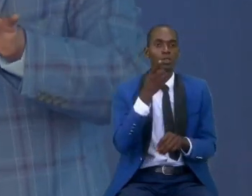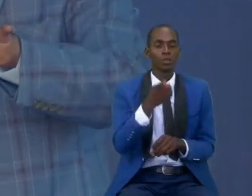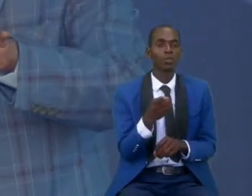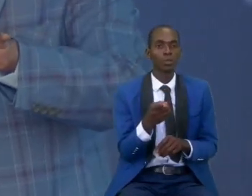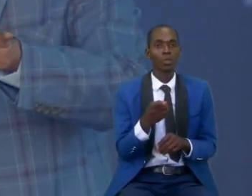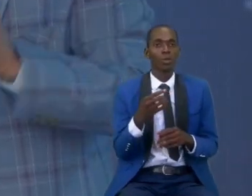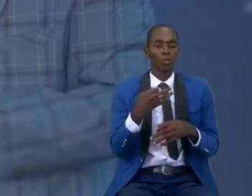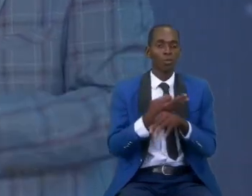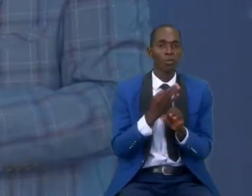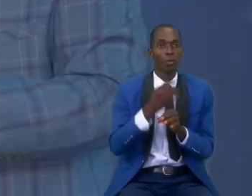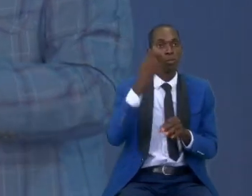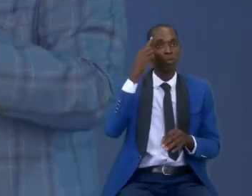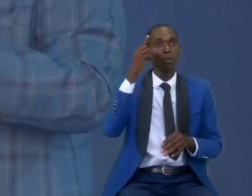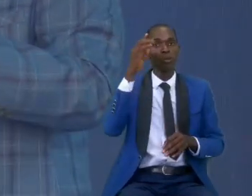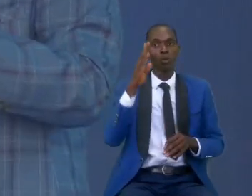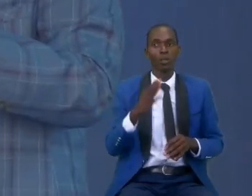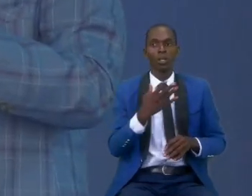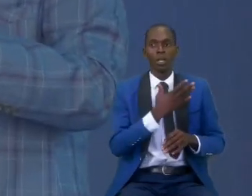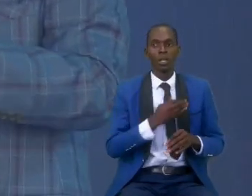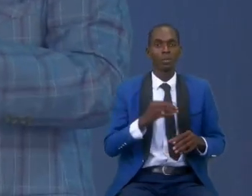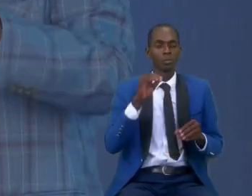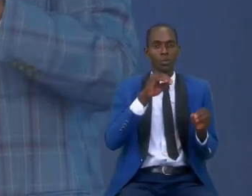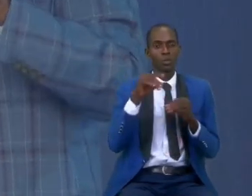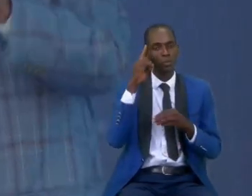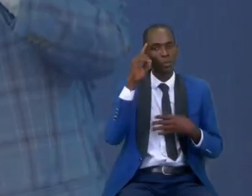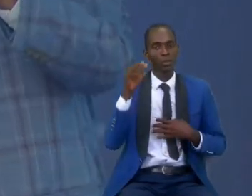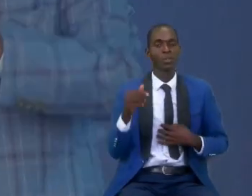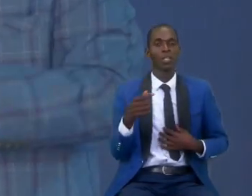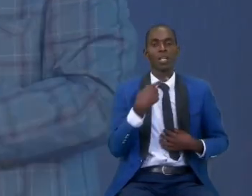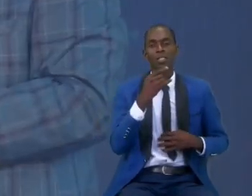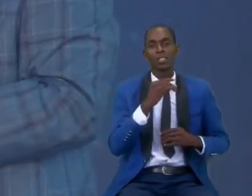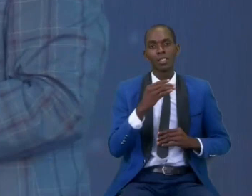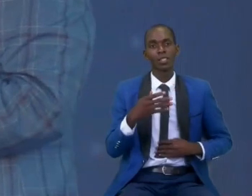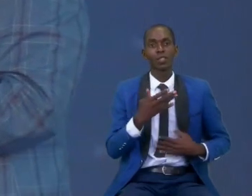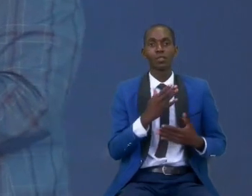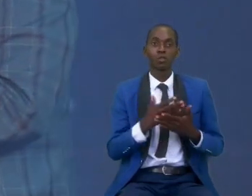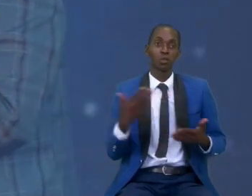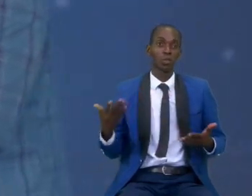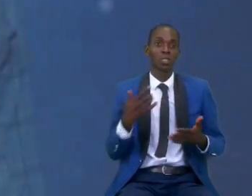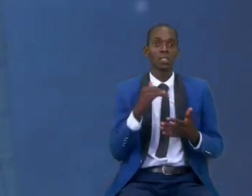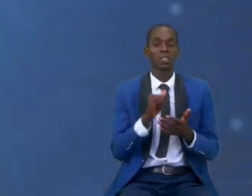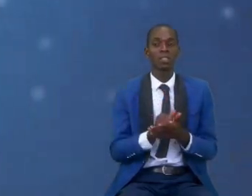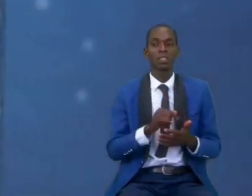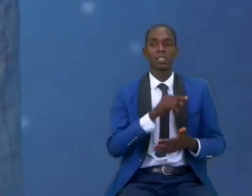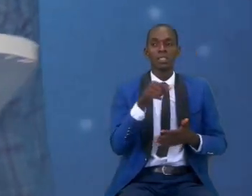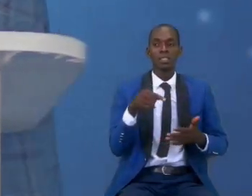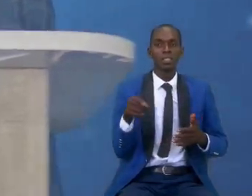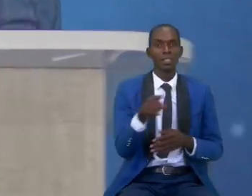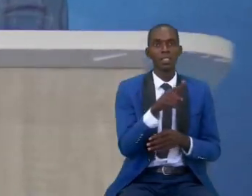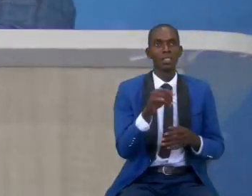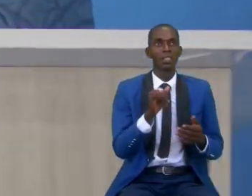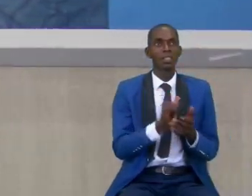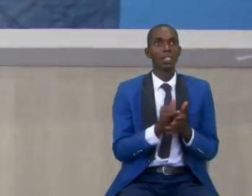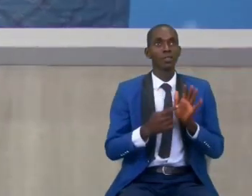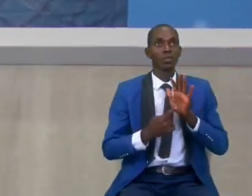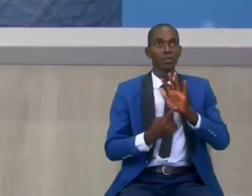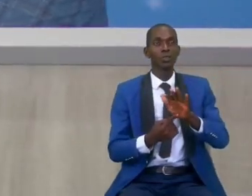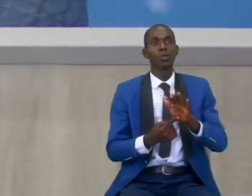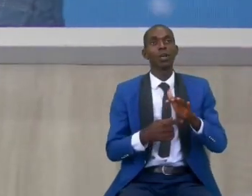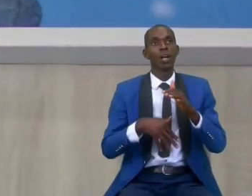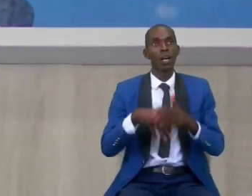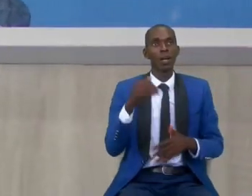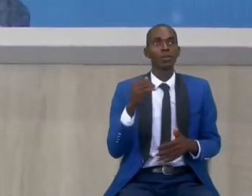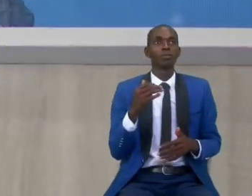says something. He says, they shall show forth my praise. He says, I